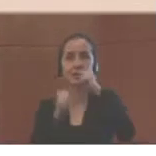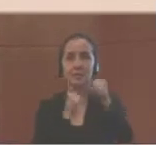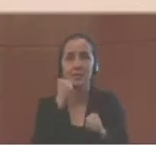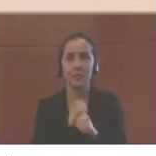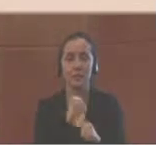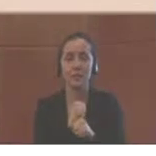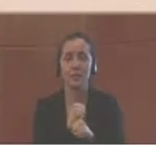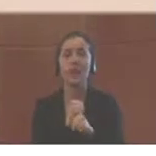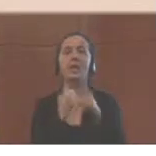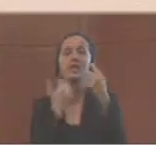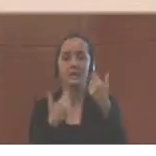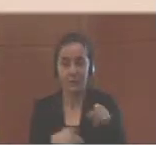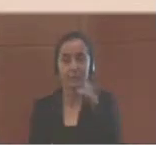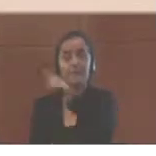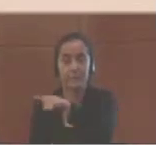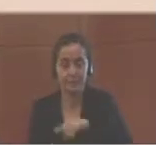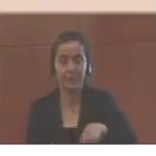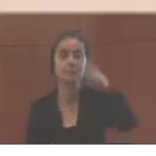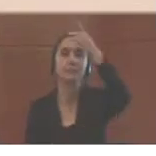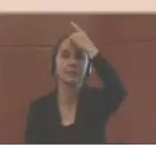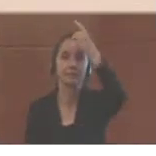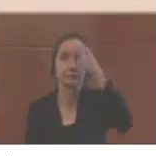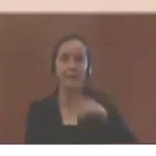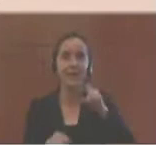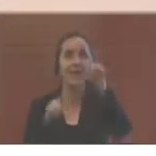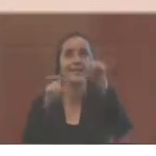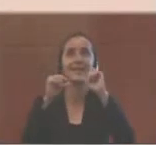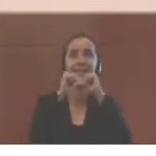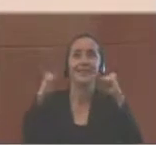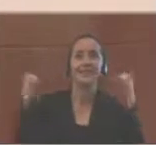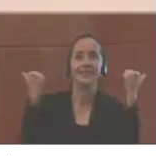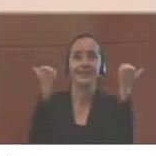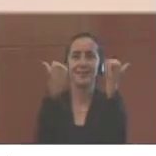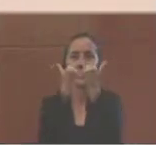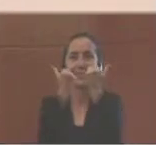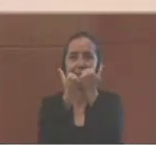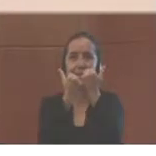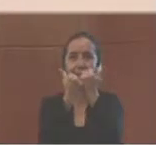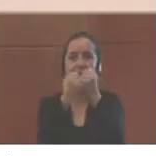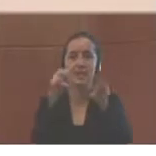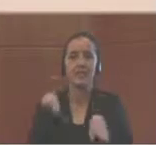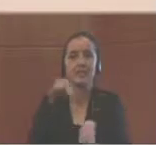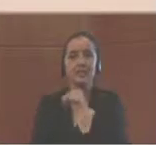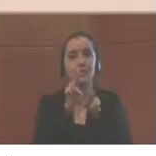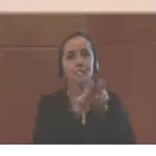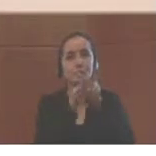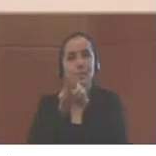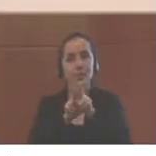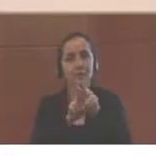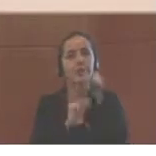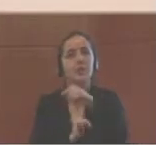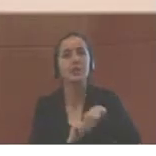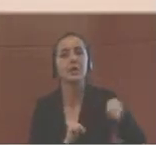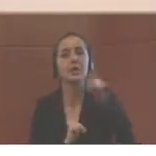year, because that was the decision of the General Assembly